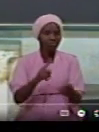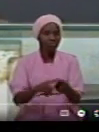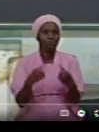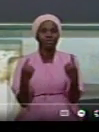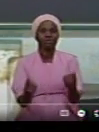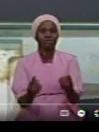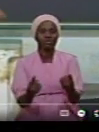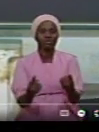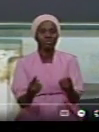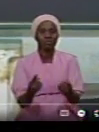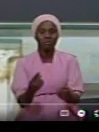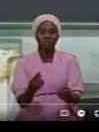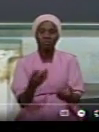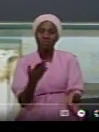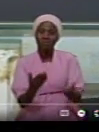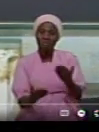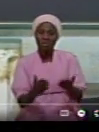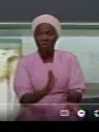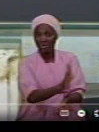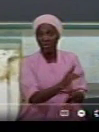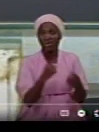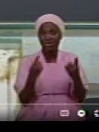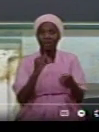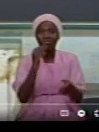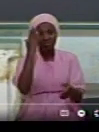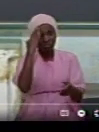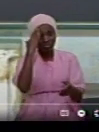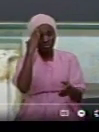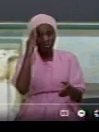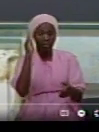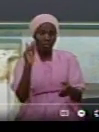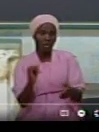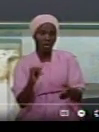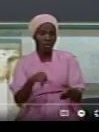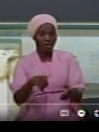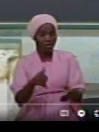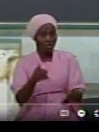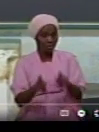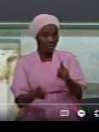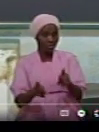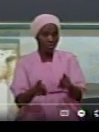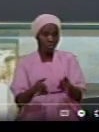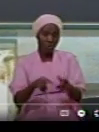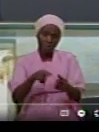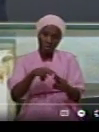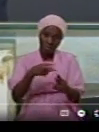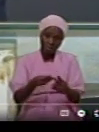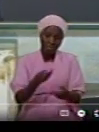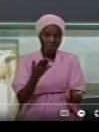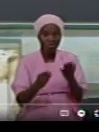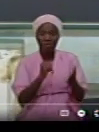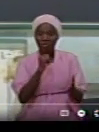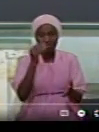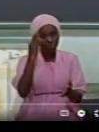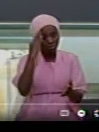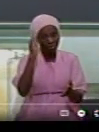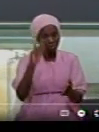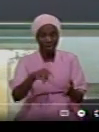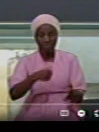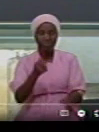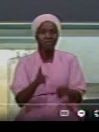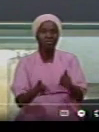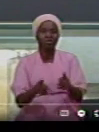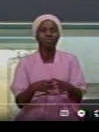the sin is known to other people. Maybe the sin is not known to other people. I just find that on their